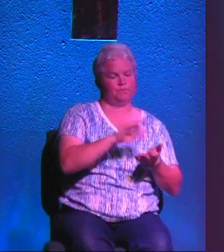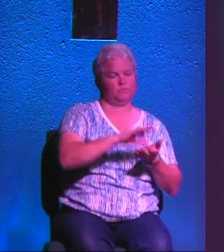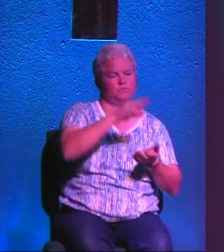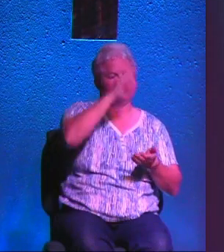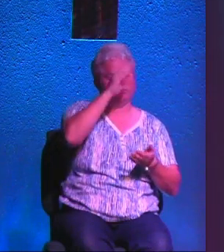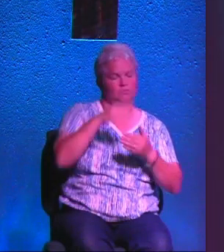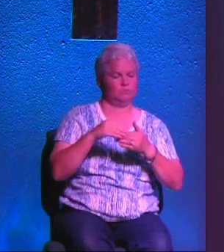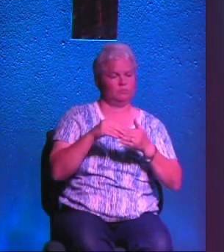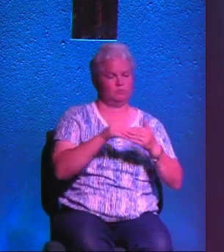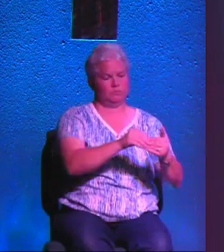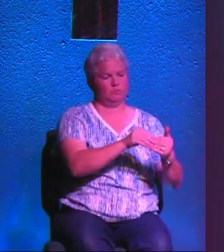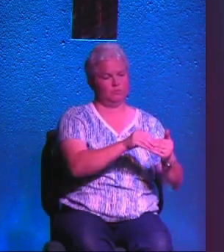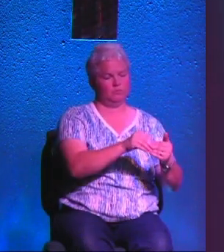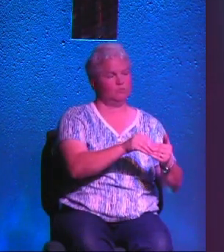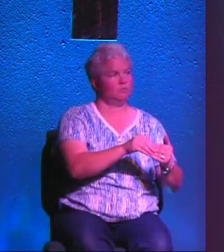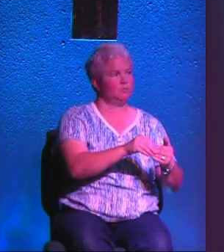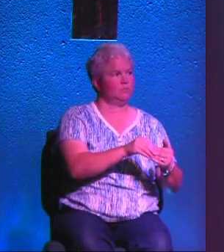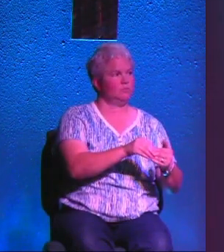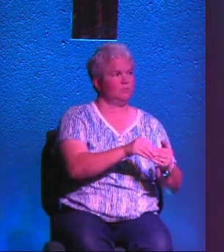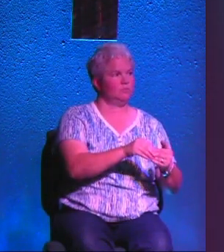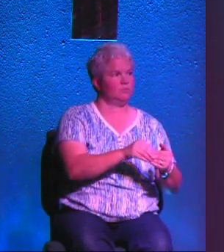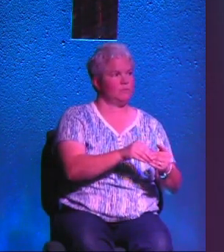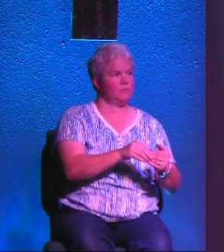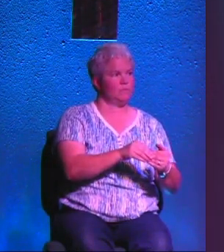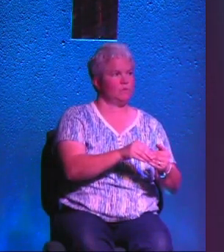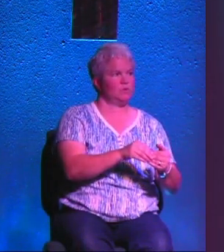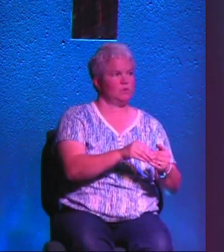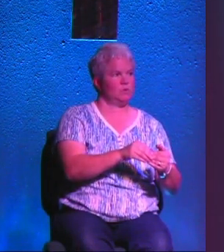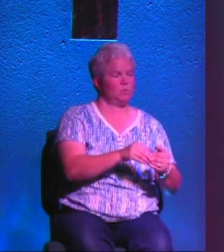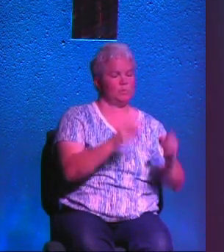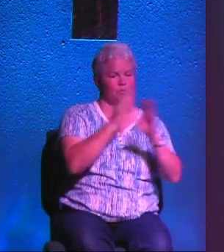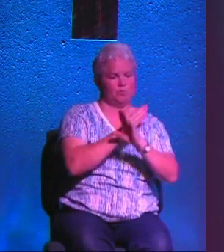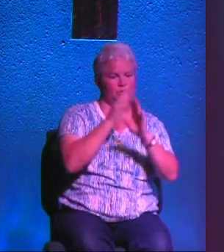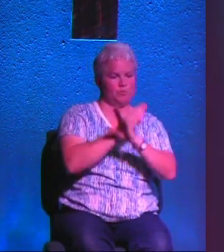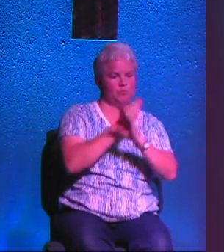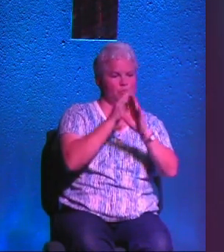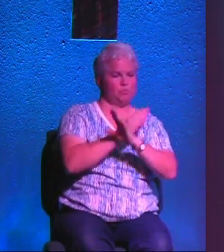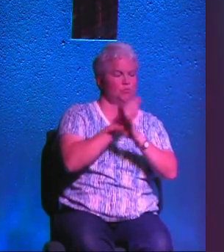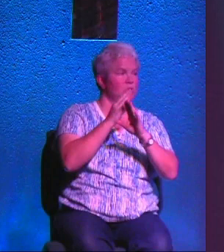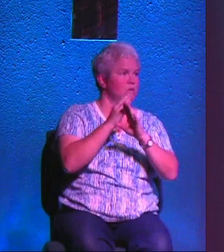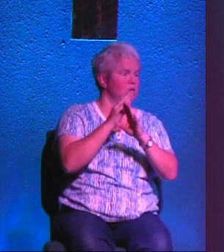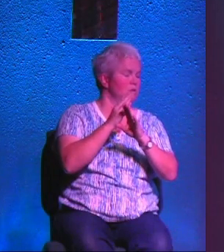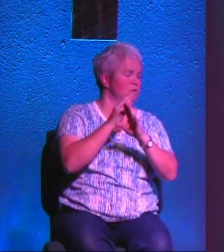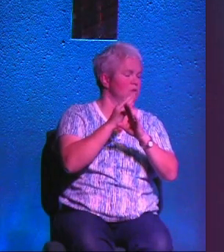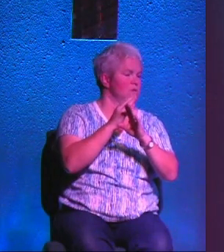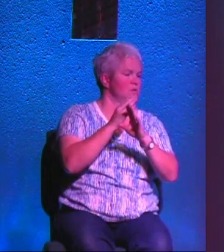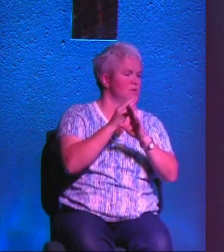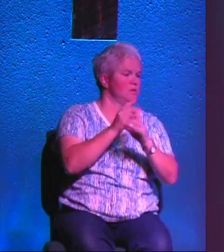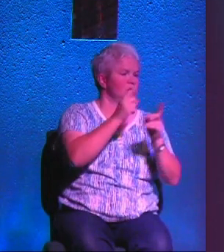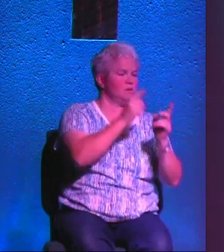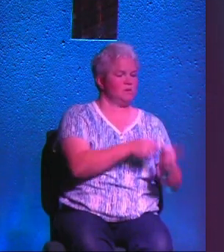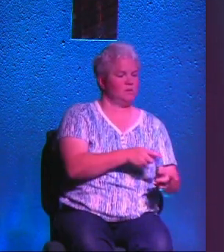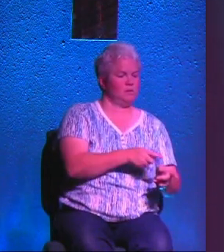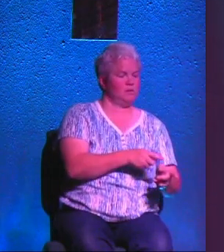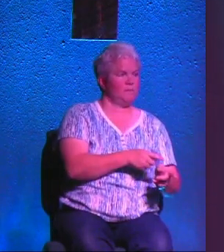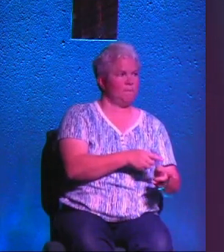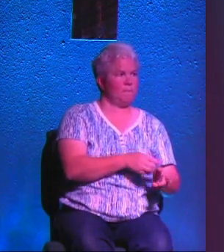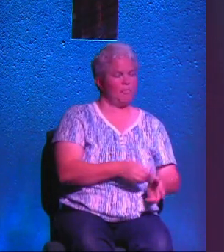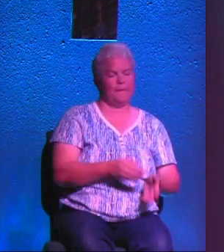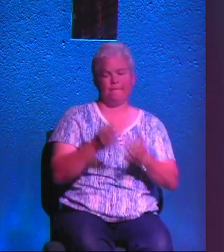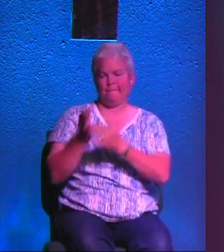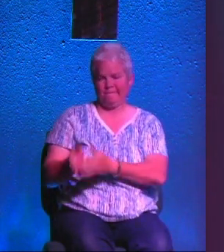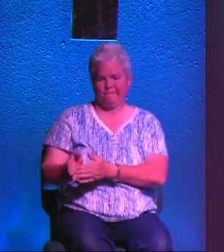Guiding it and telling it and counseling it. But there's this conflict between many of our human